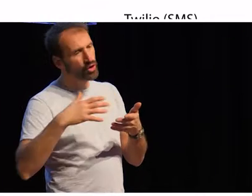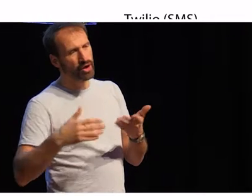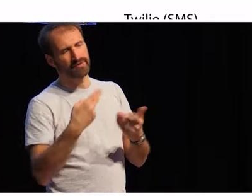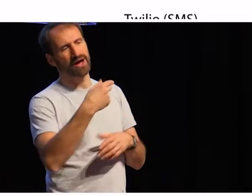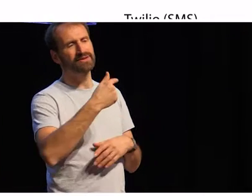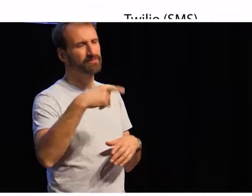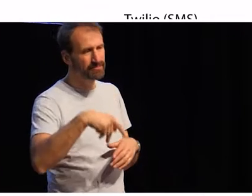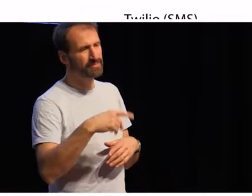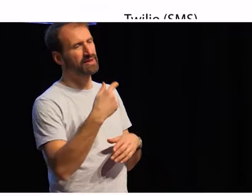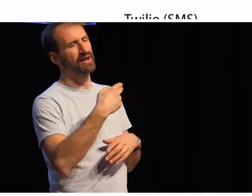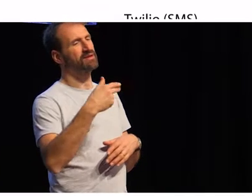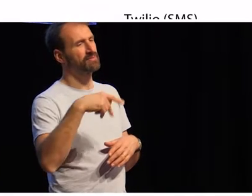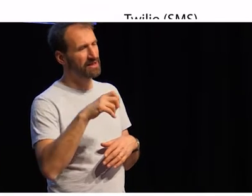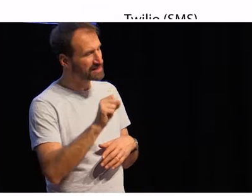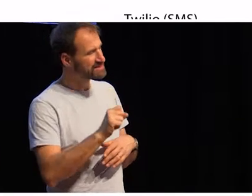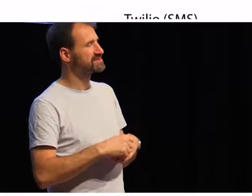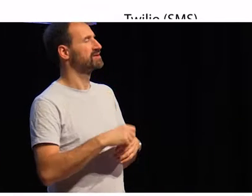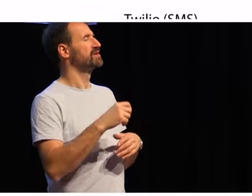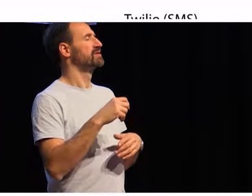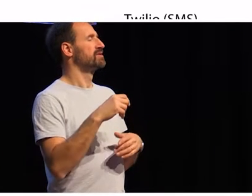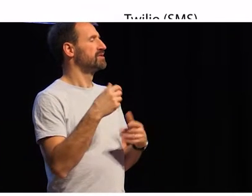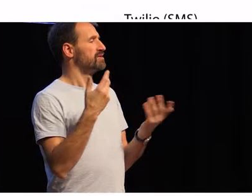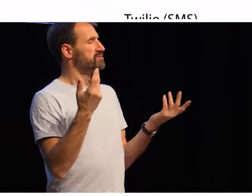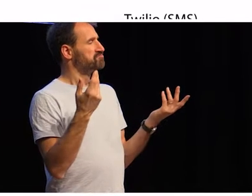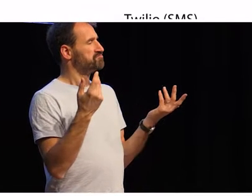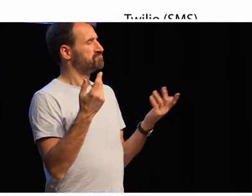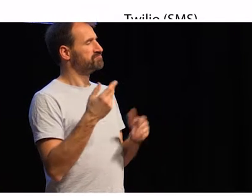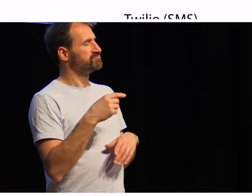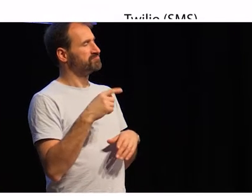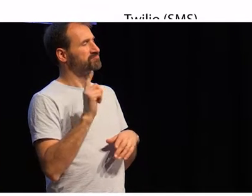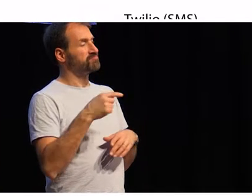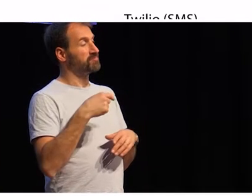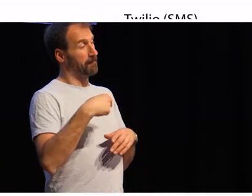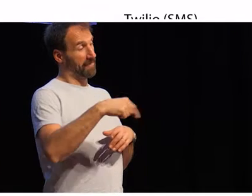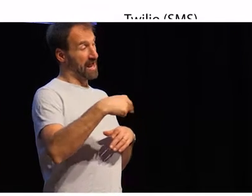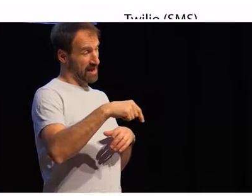and HTTPS, MQTT, co-op will be available soon. Co-op, by the way, is